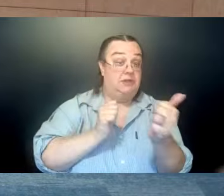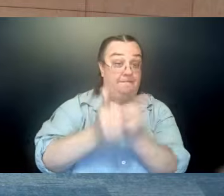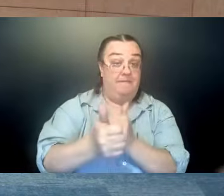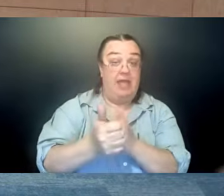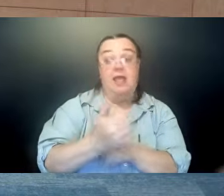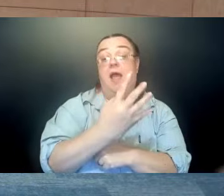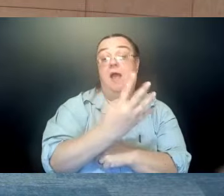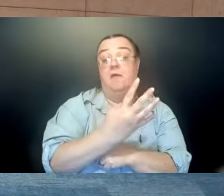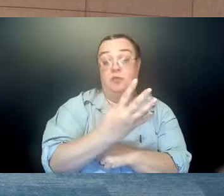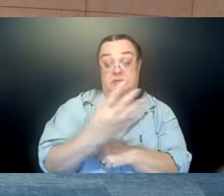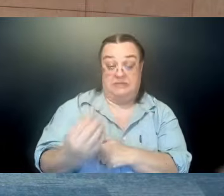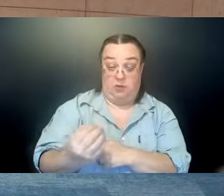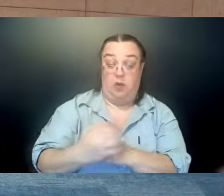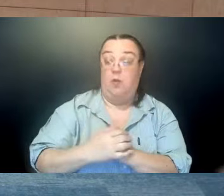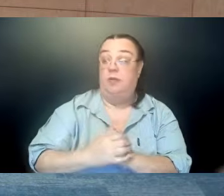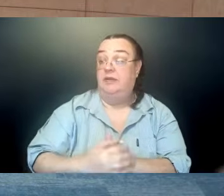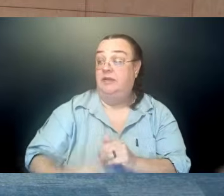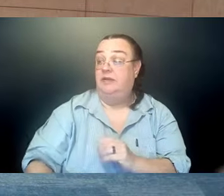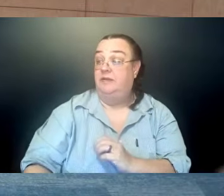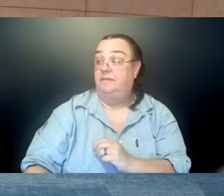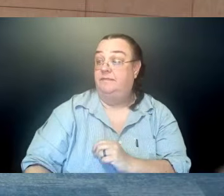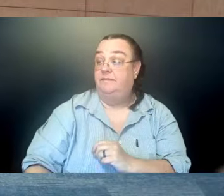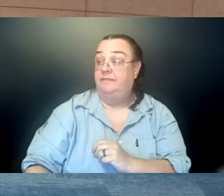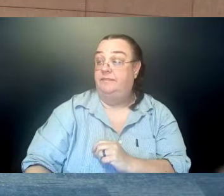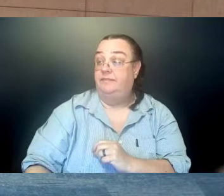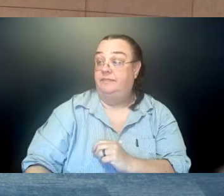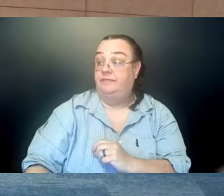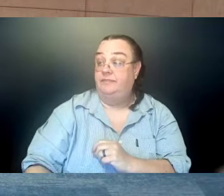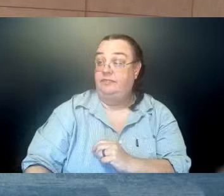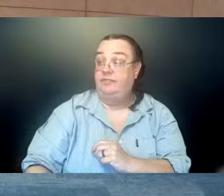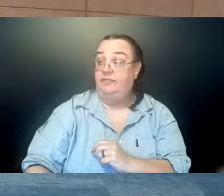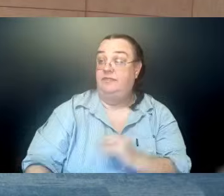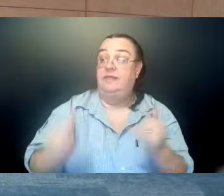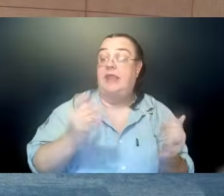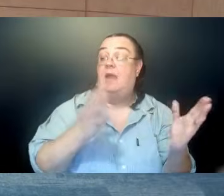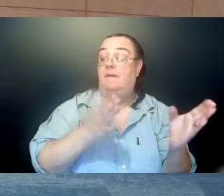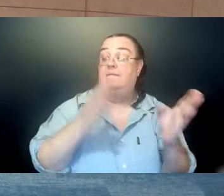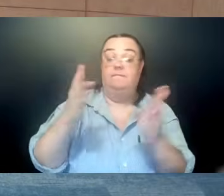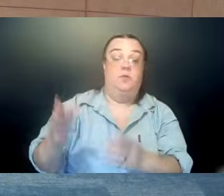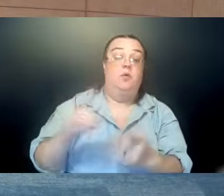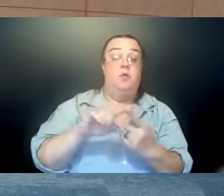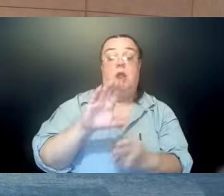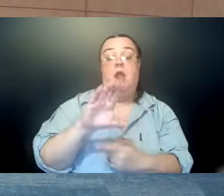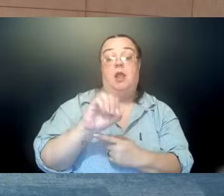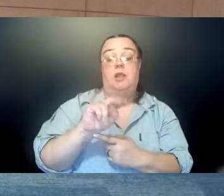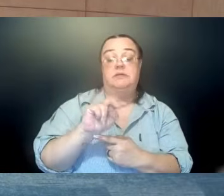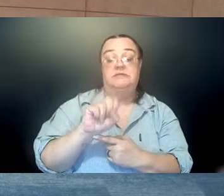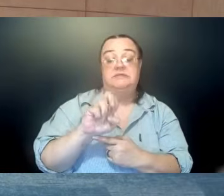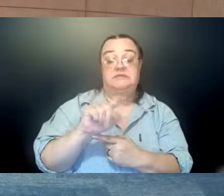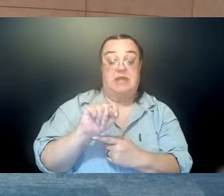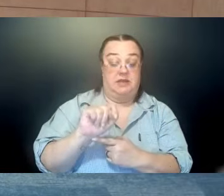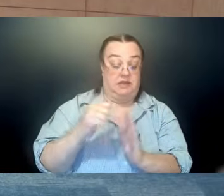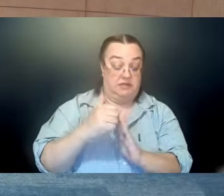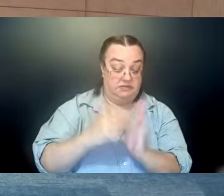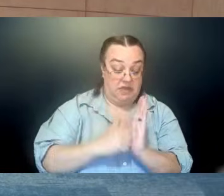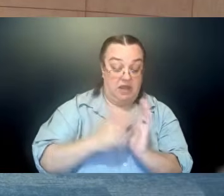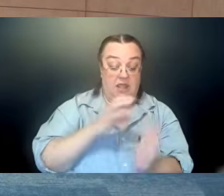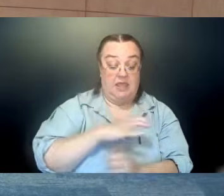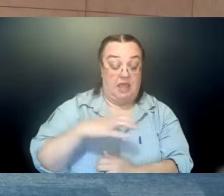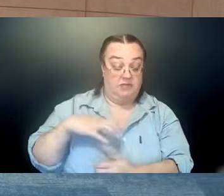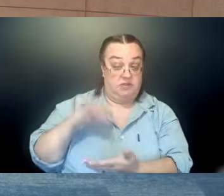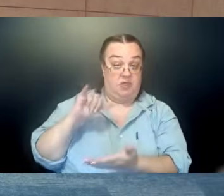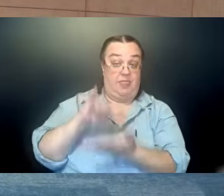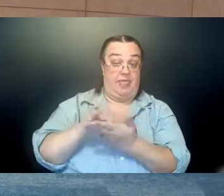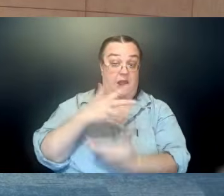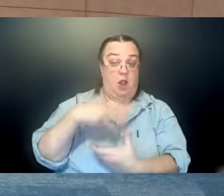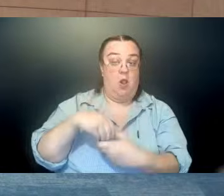4-0. We will now move on to the consent agenda. Council, this includes